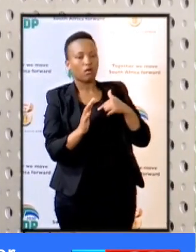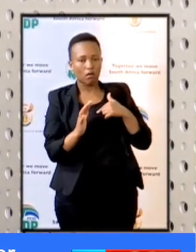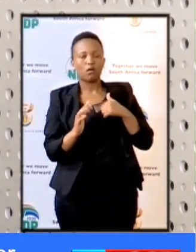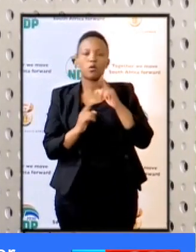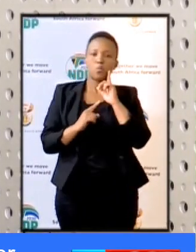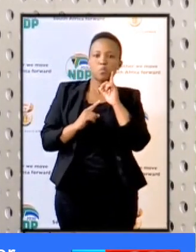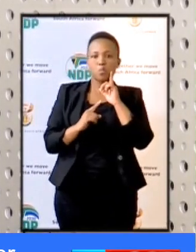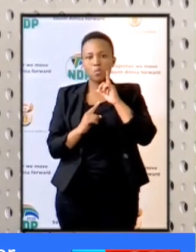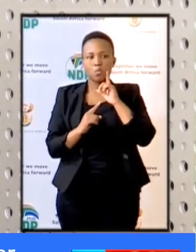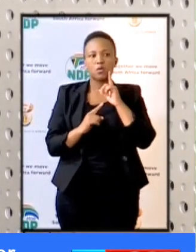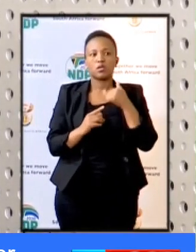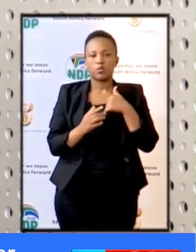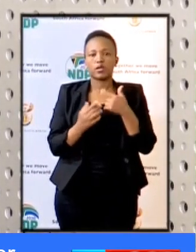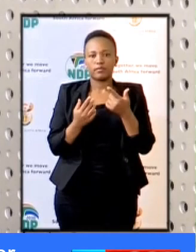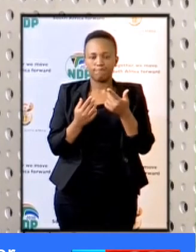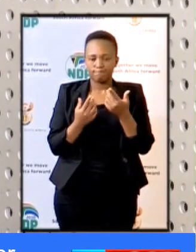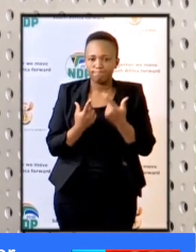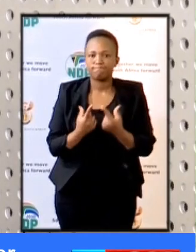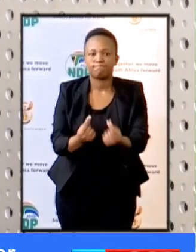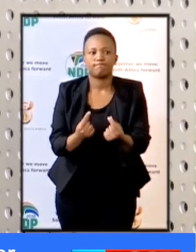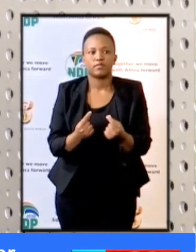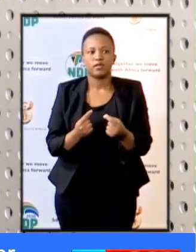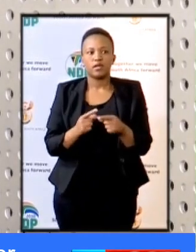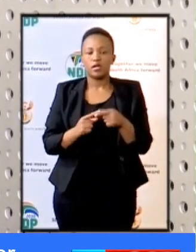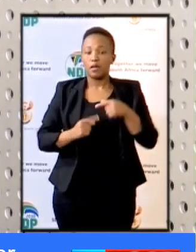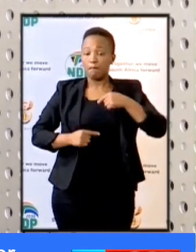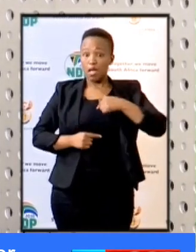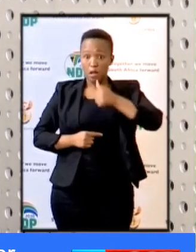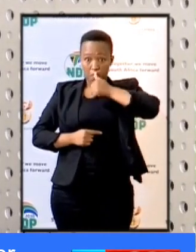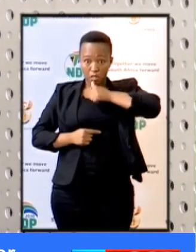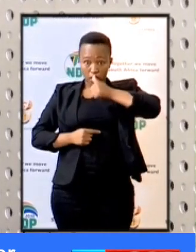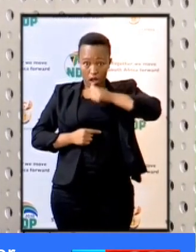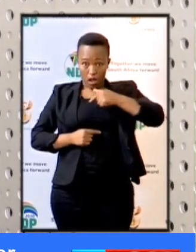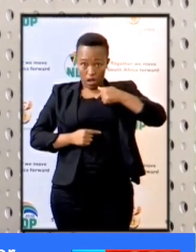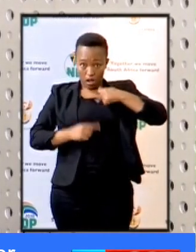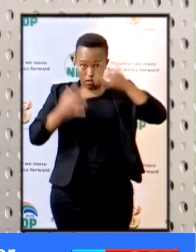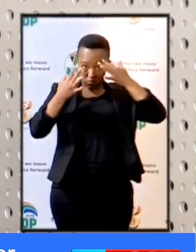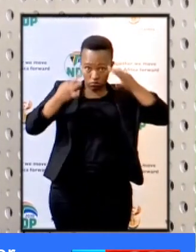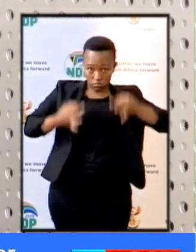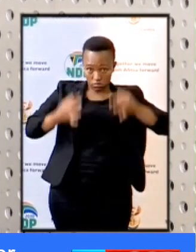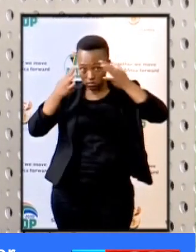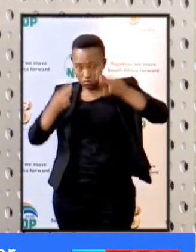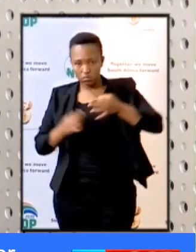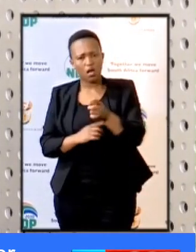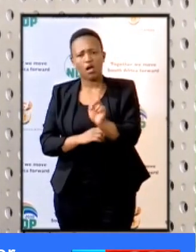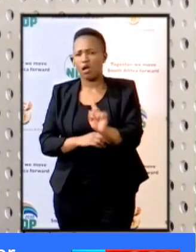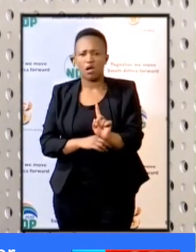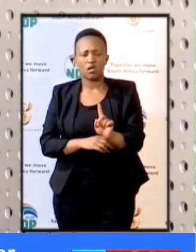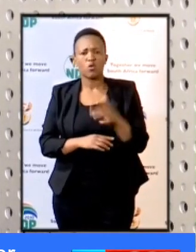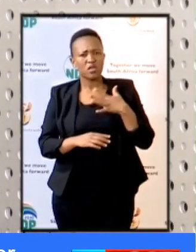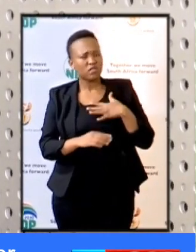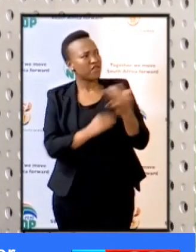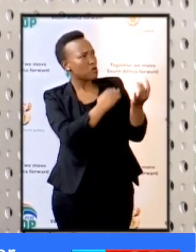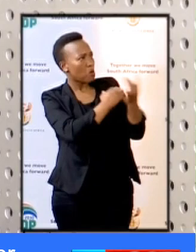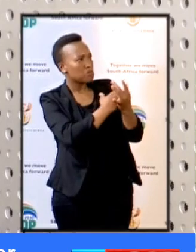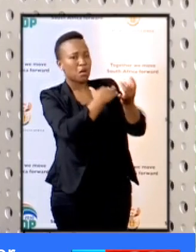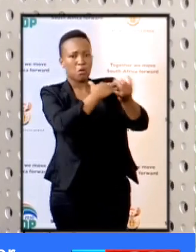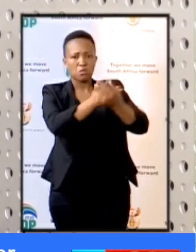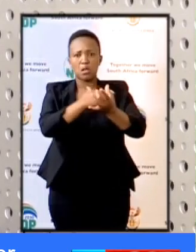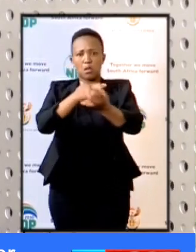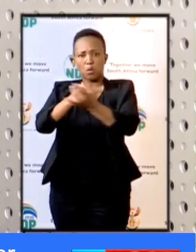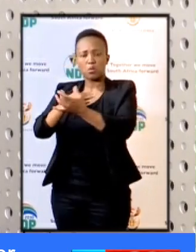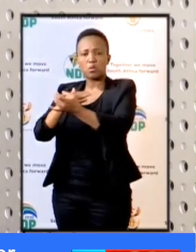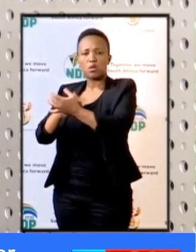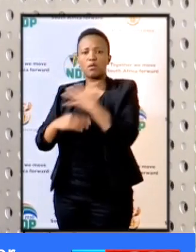last night it was Motshekga and Mhaule. It's not us, we've been consulting, we've been advised by